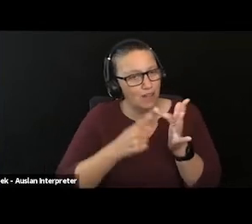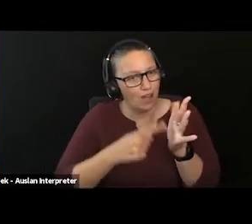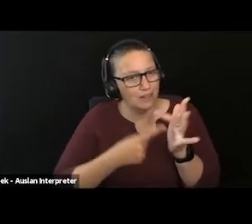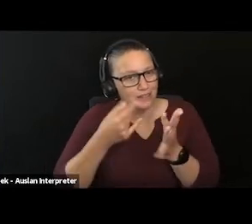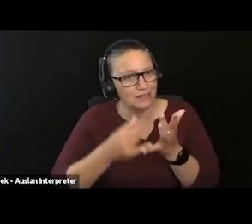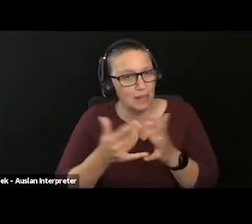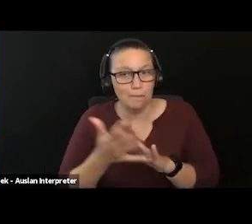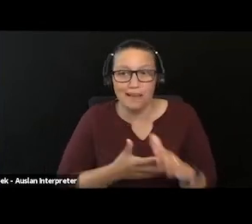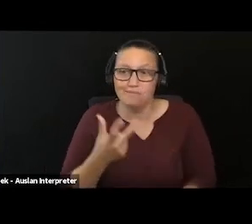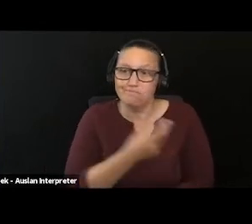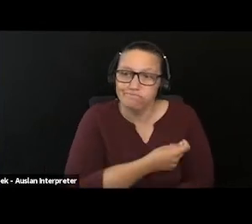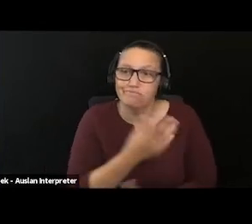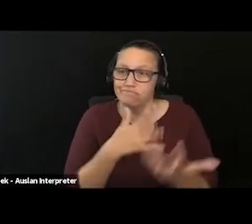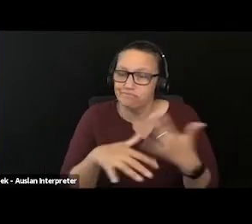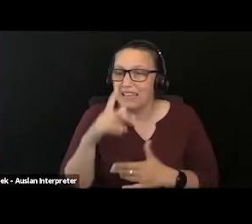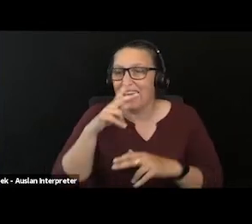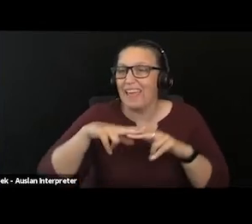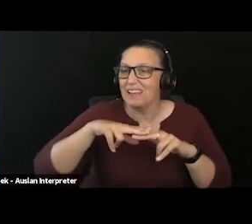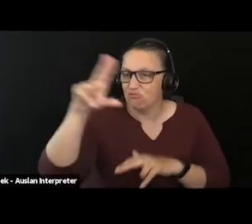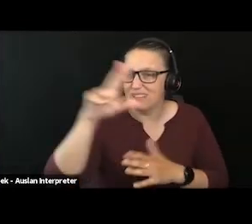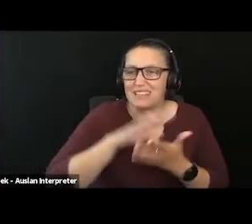and the importance of increasing treatment.